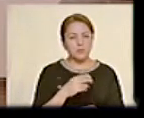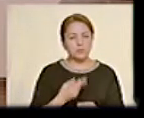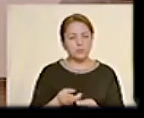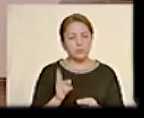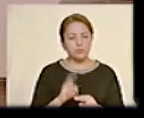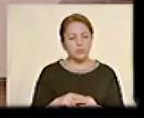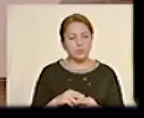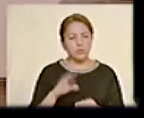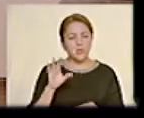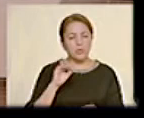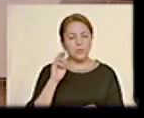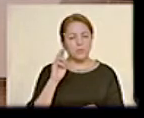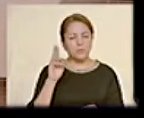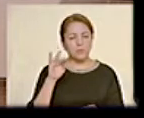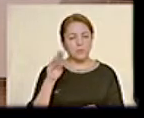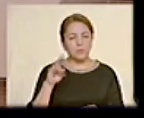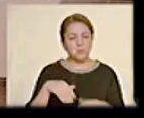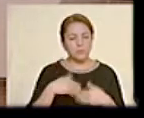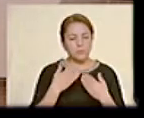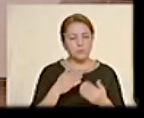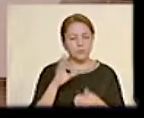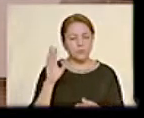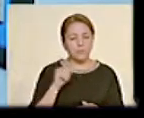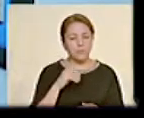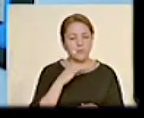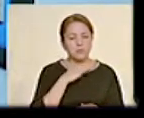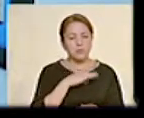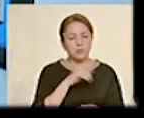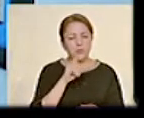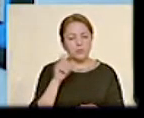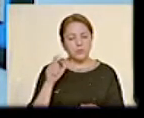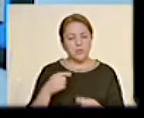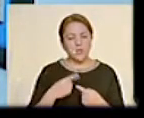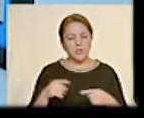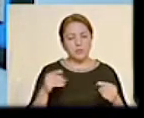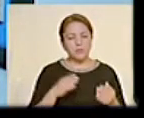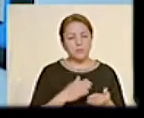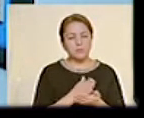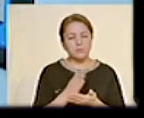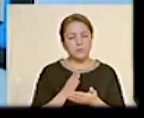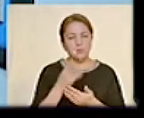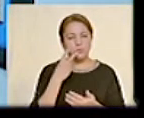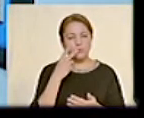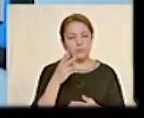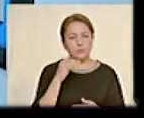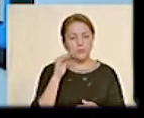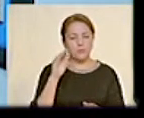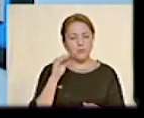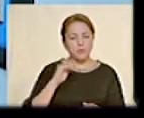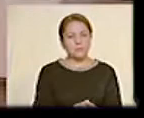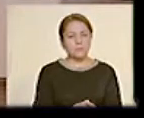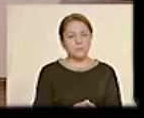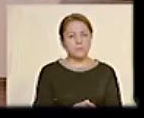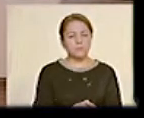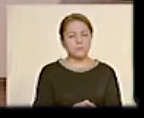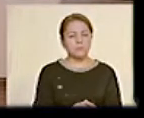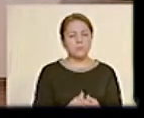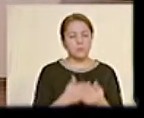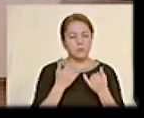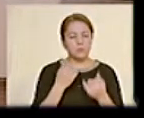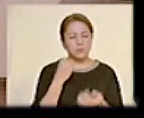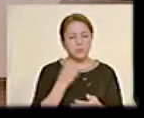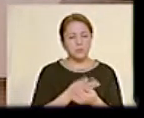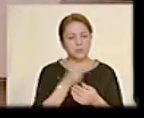imkon beruvchi va foydalanuvchilarga turli xizmatlarni ko'rsatuvchi firmalar hisoblanadi. Mana endi